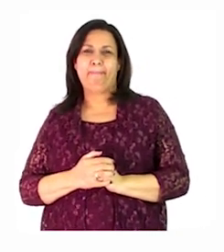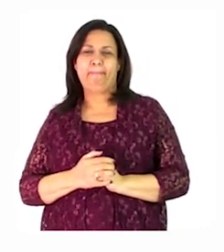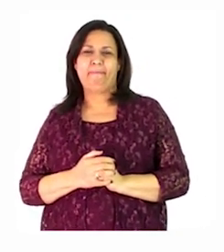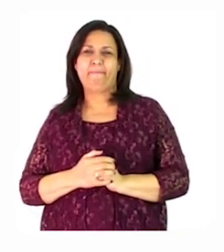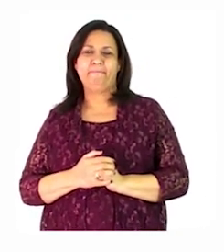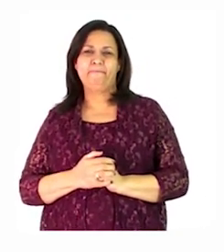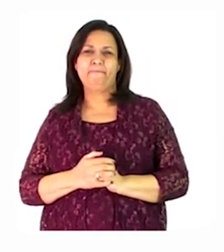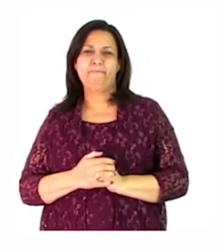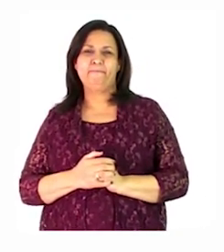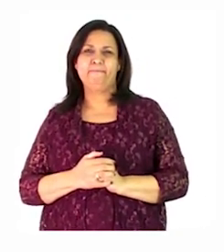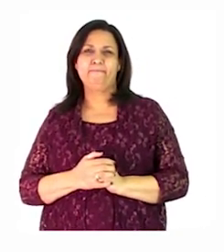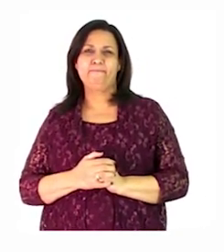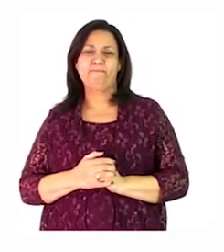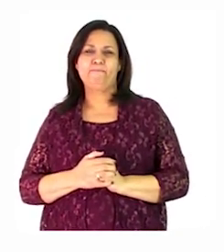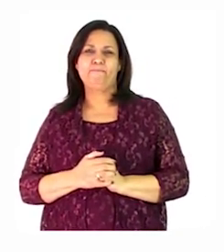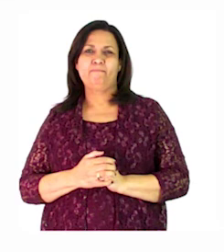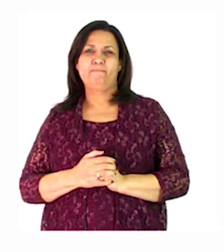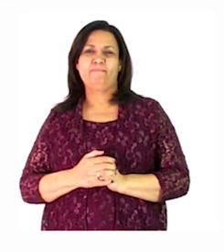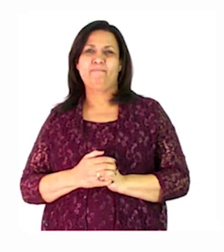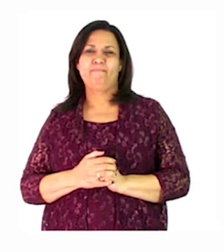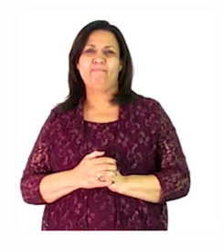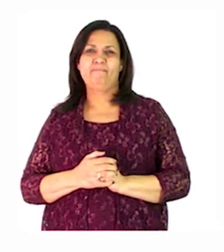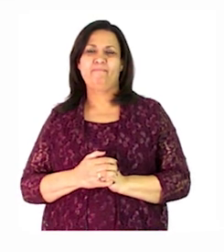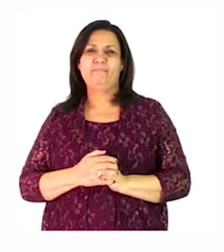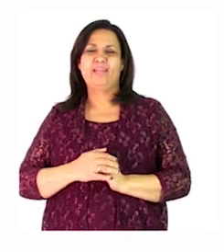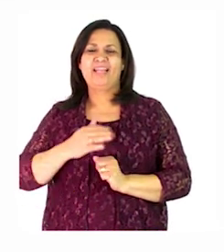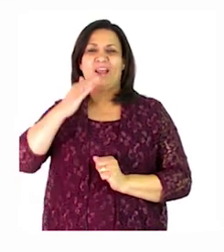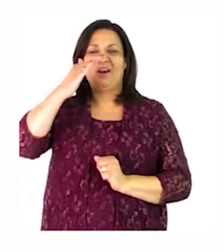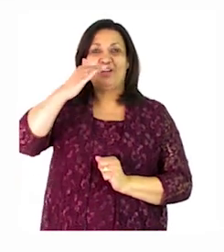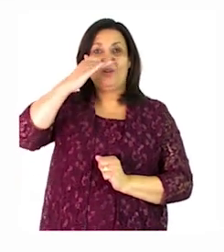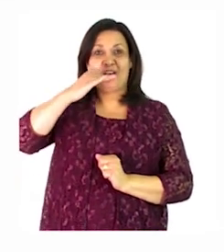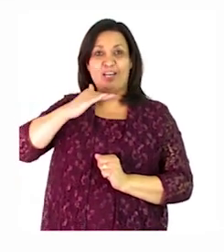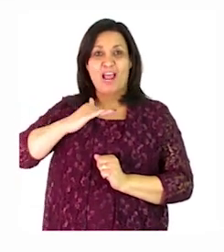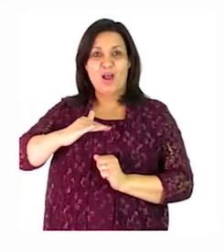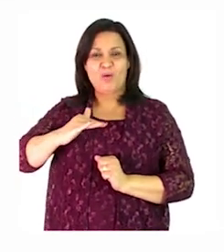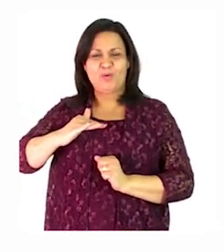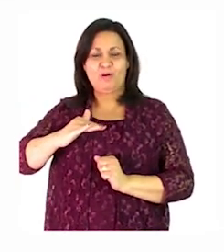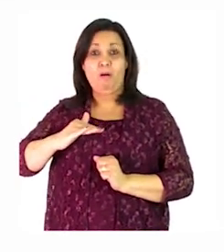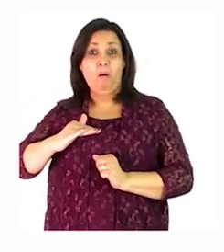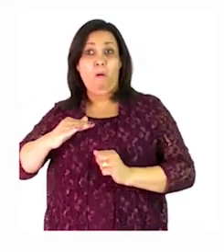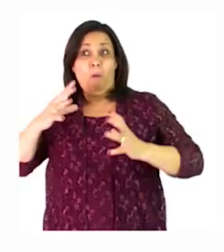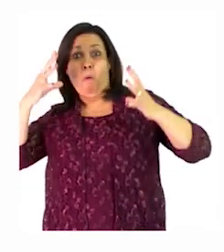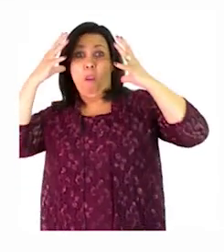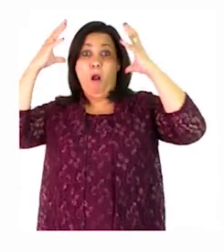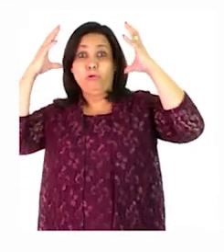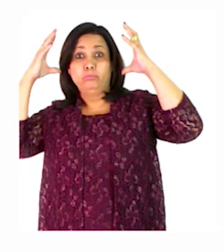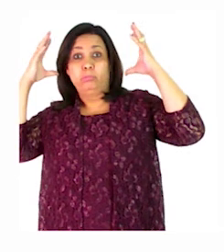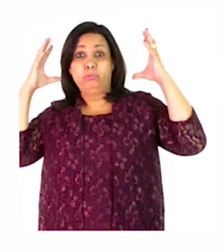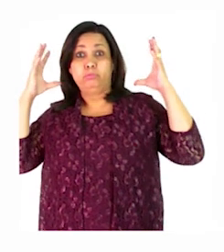join the two dots to match the pictures. On the next picture, I can